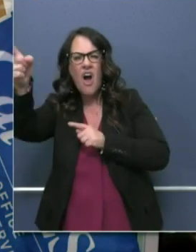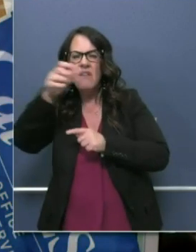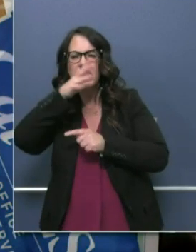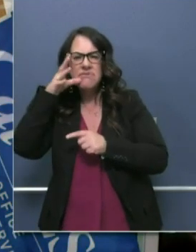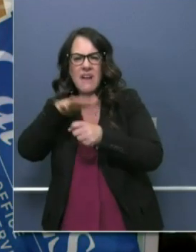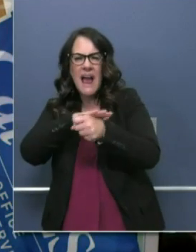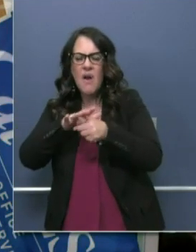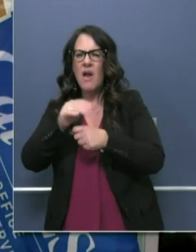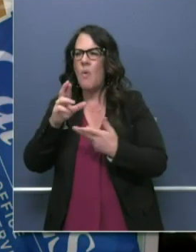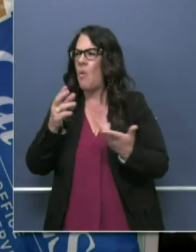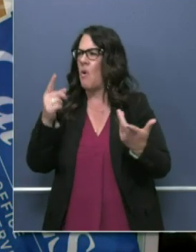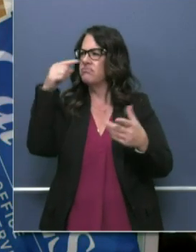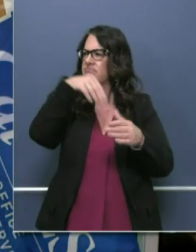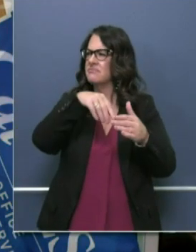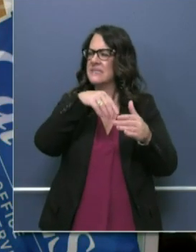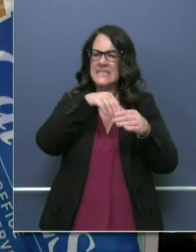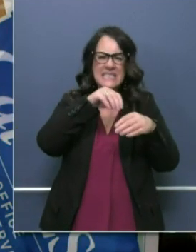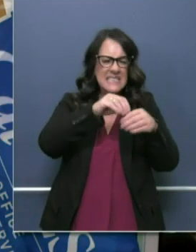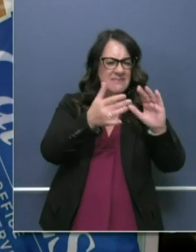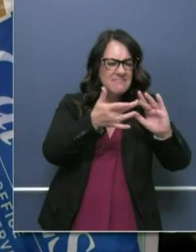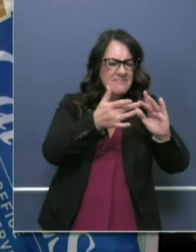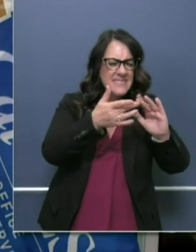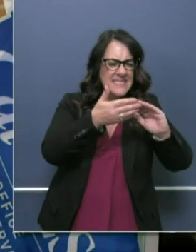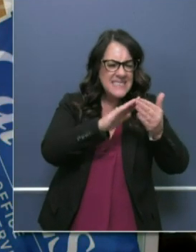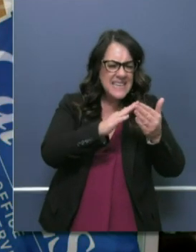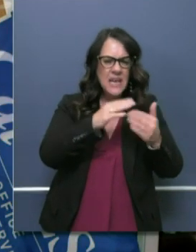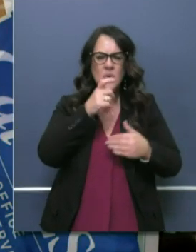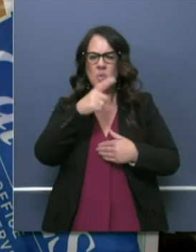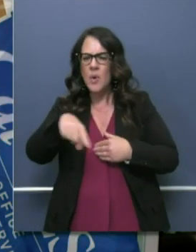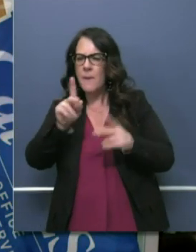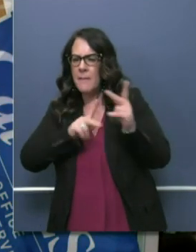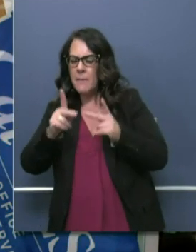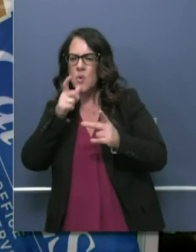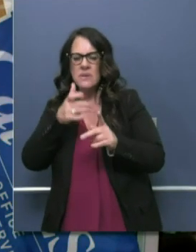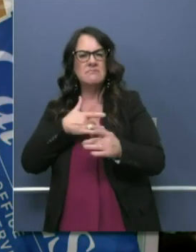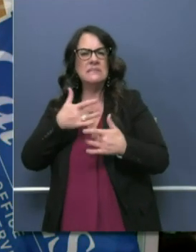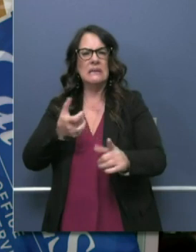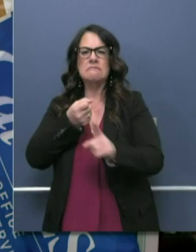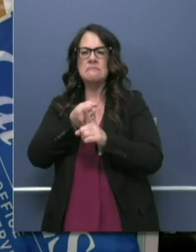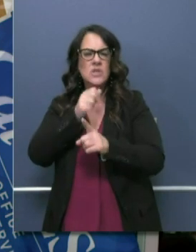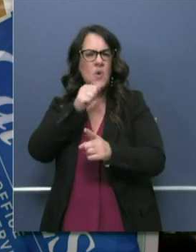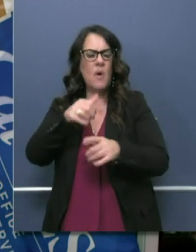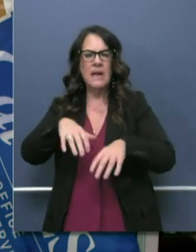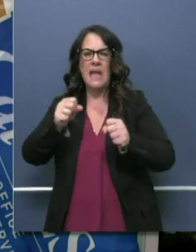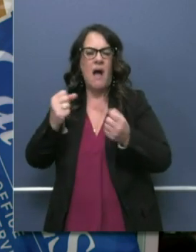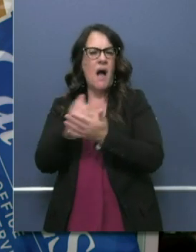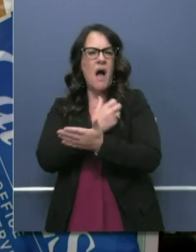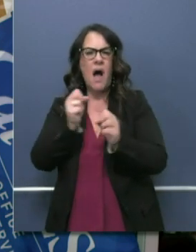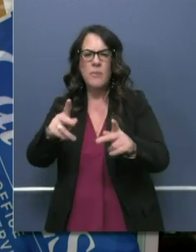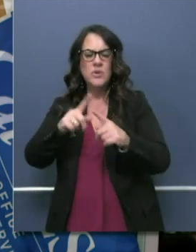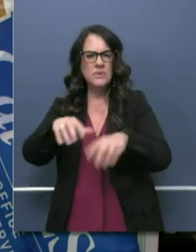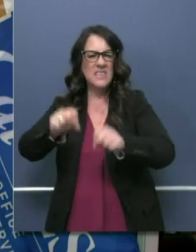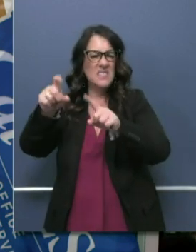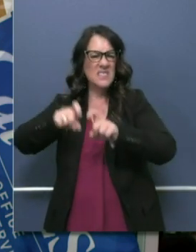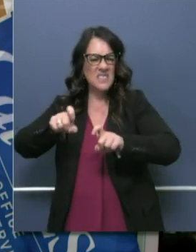have testing that will be necessary for this early stage in place. Of course, we continue to grow our